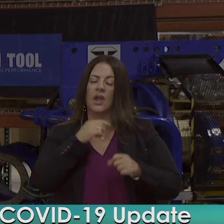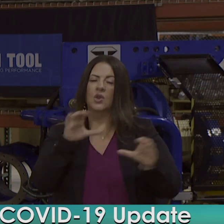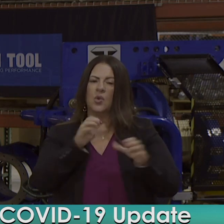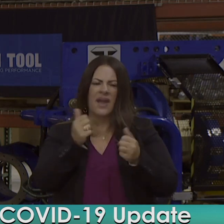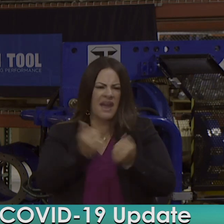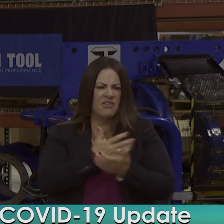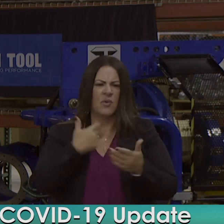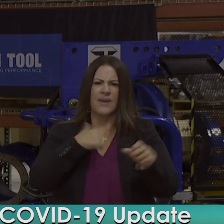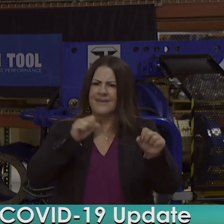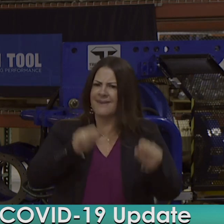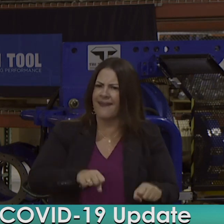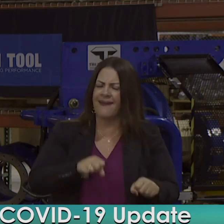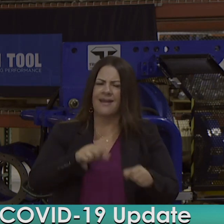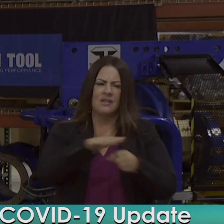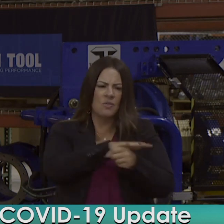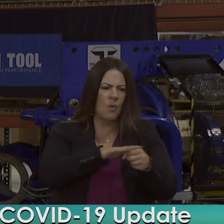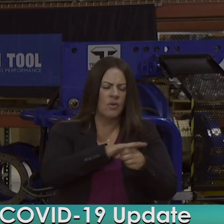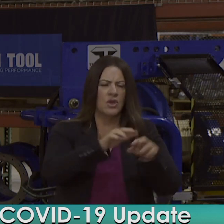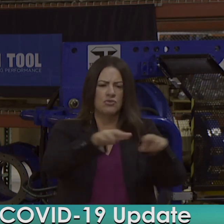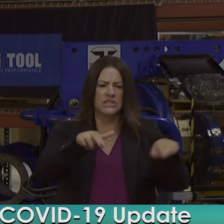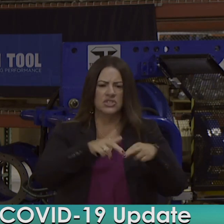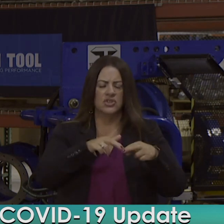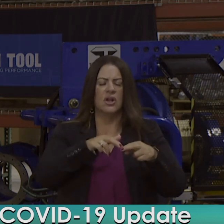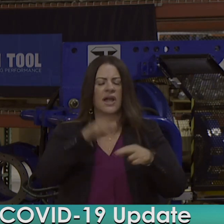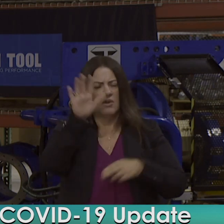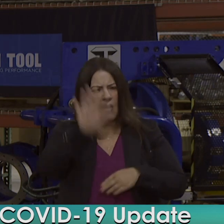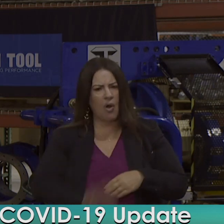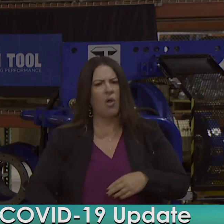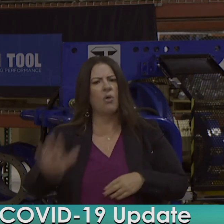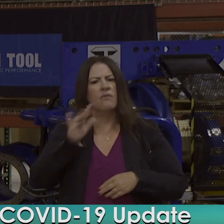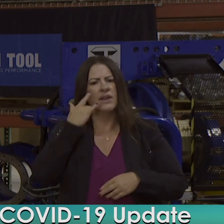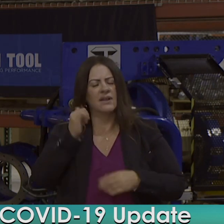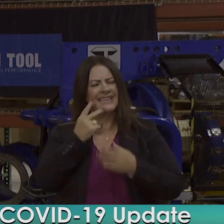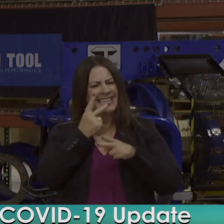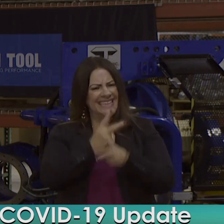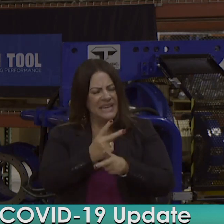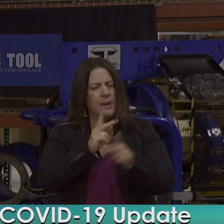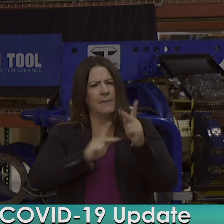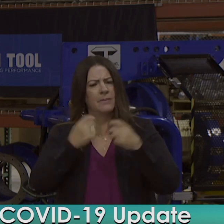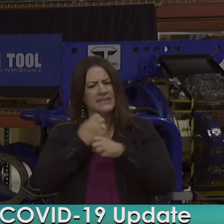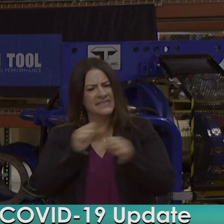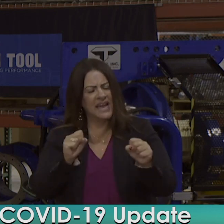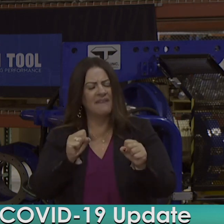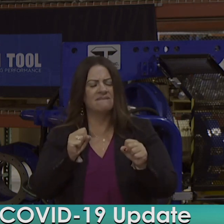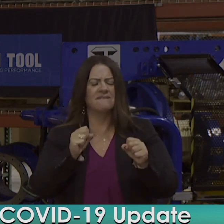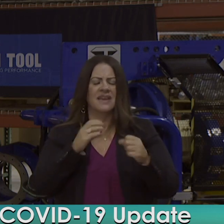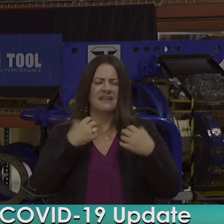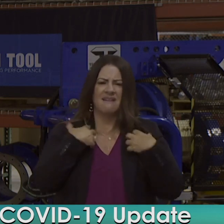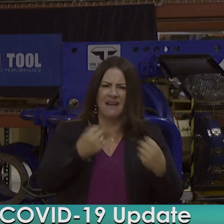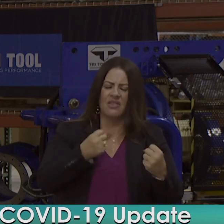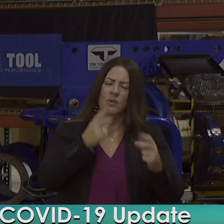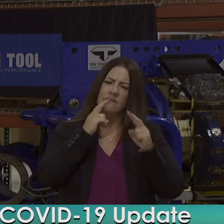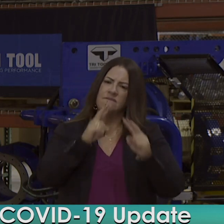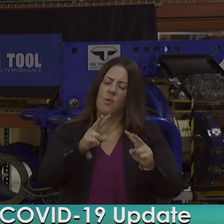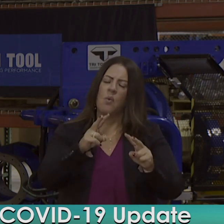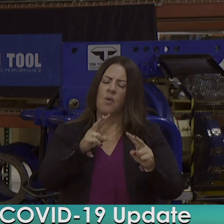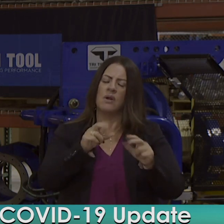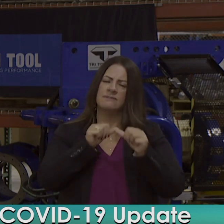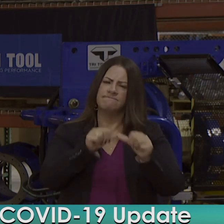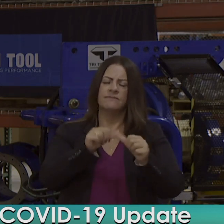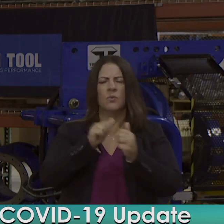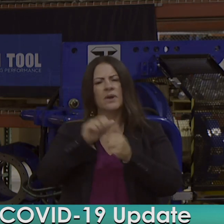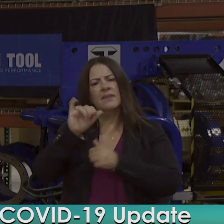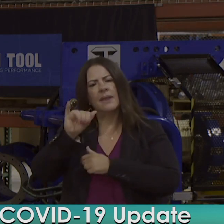power, not just locally, regionally, but at a state level, to keep people healthy and keep people safe. We look forward to the determination in Imperial